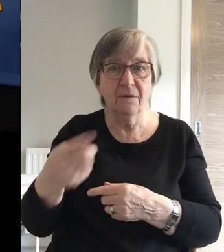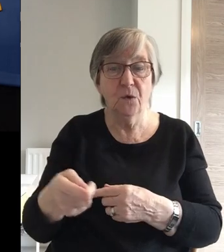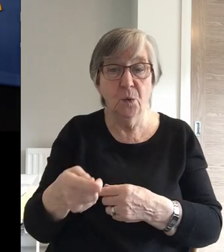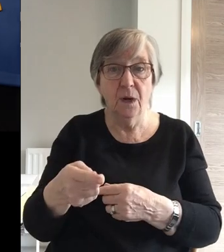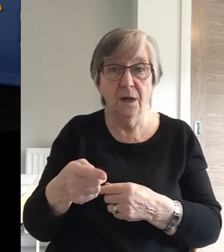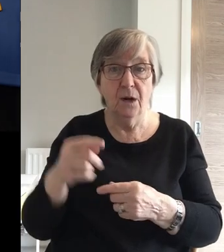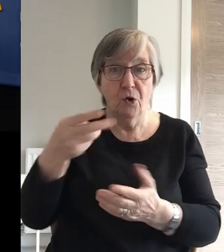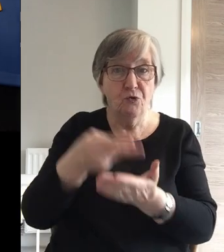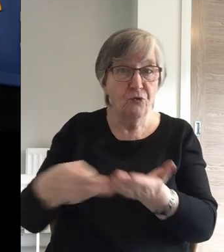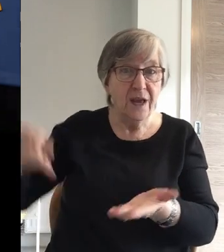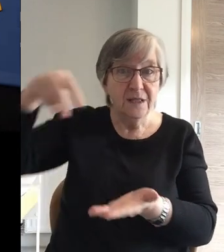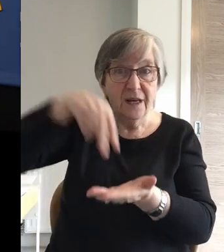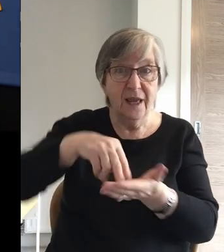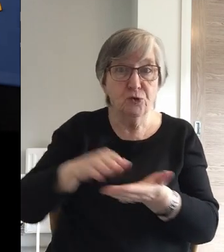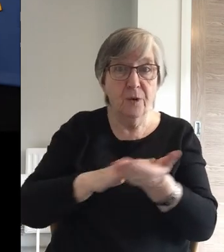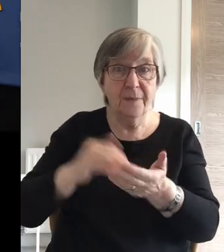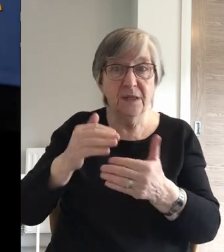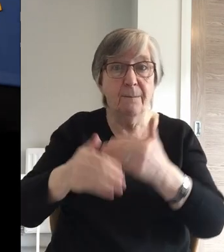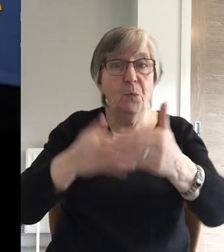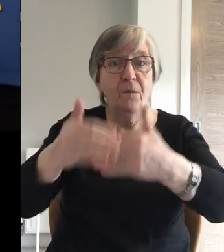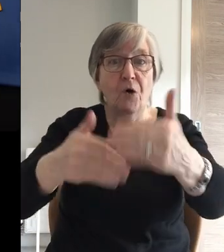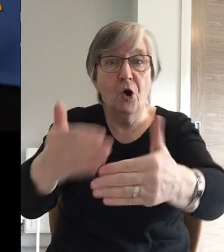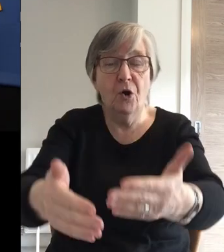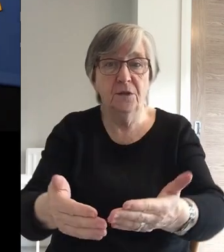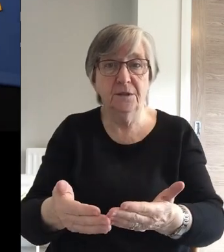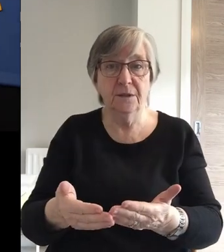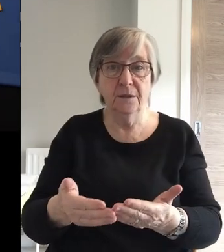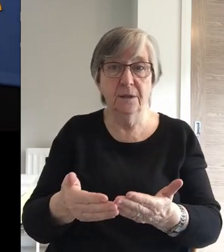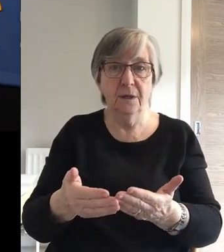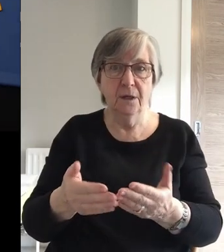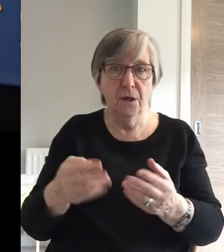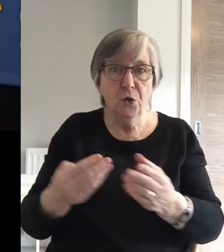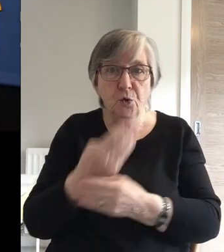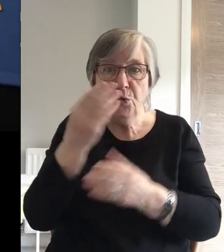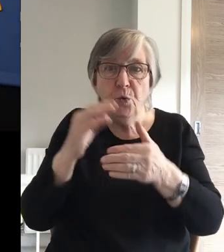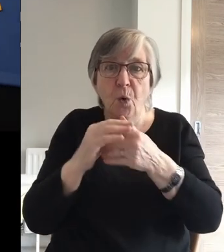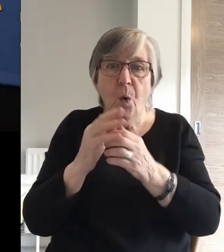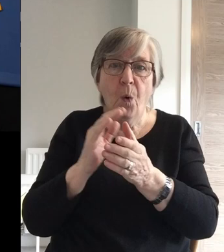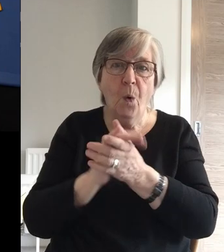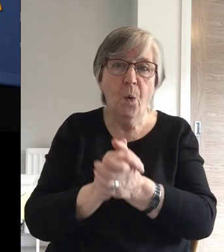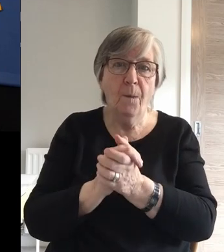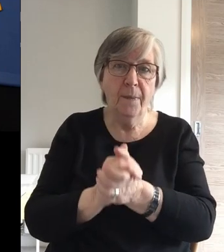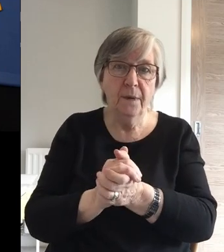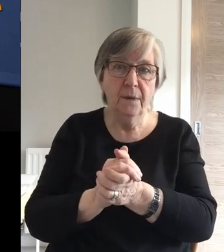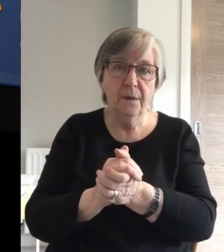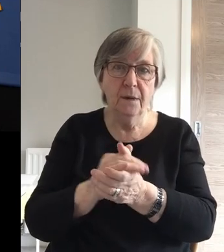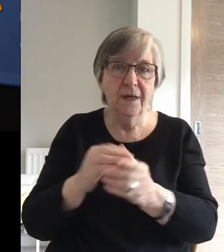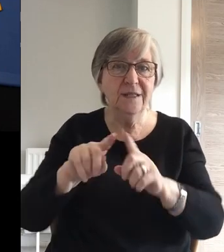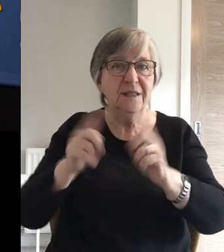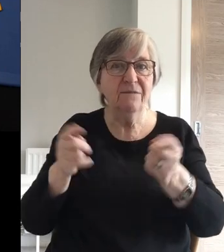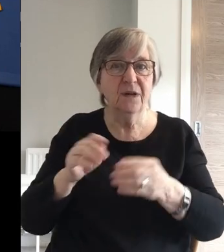The resurrection's the claiming of new ground, the establishing of new hope, the call to a different future.